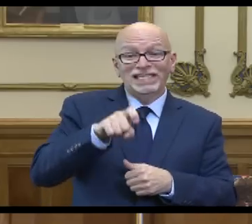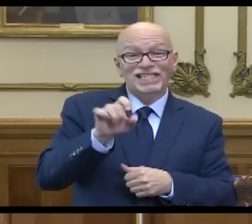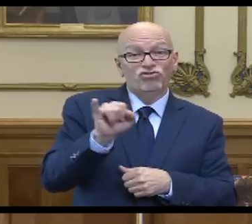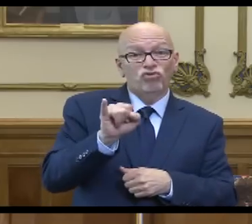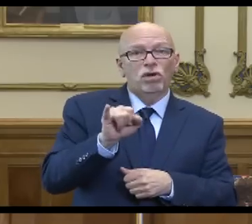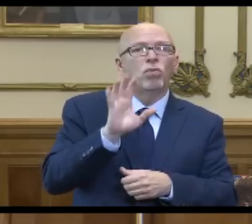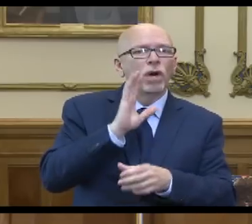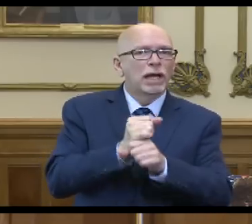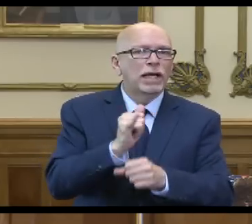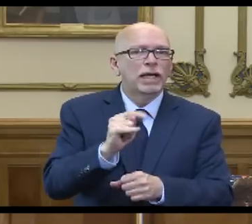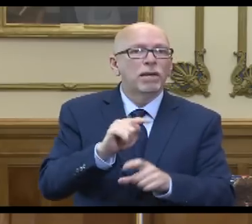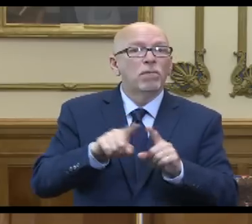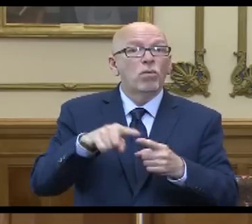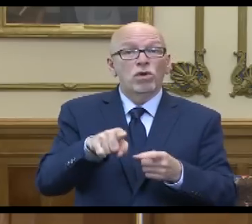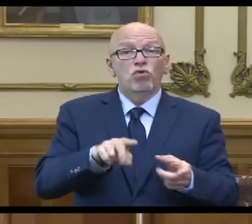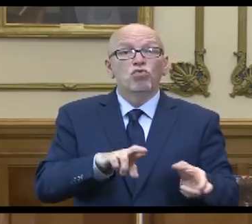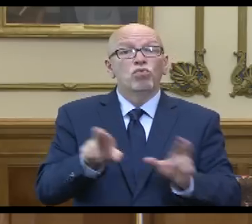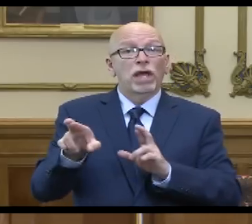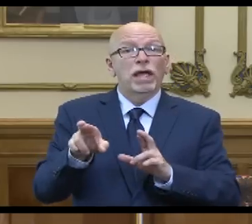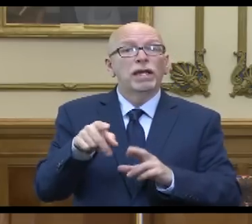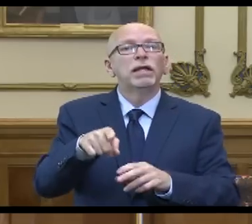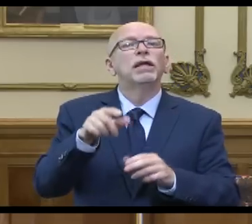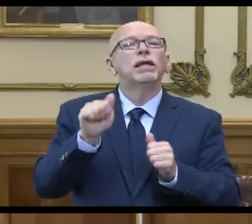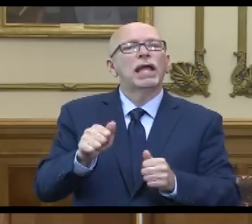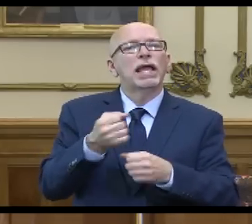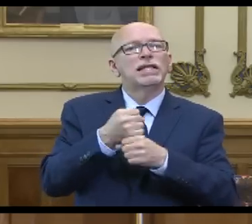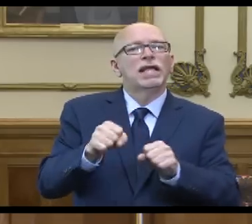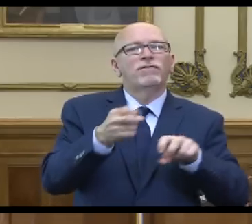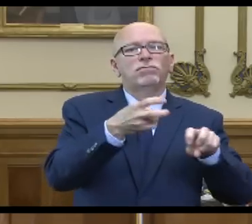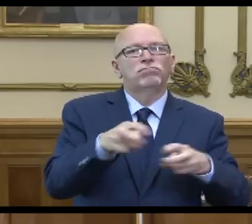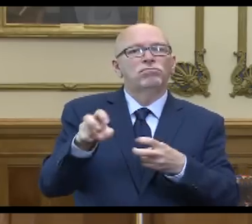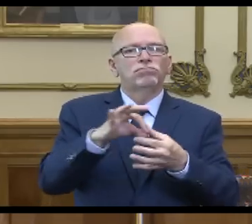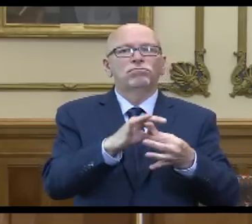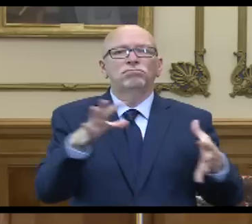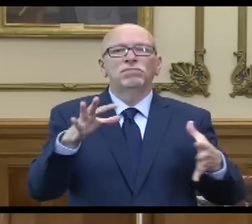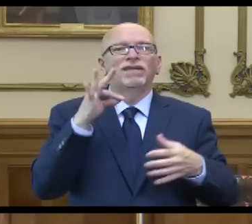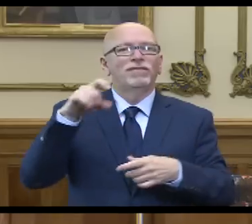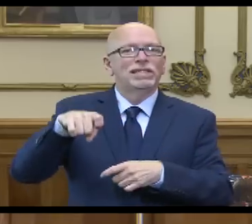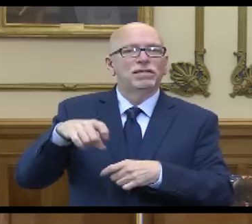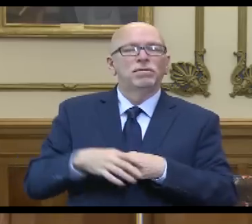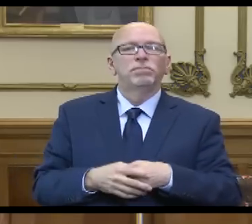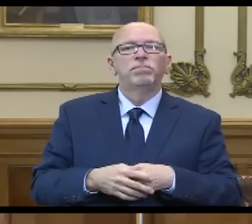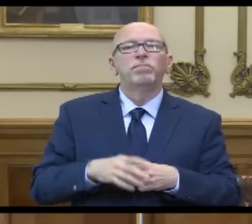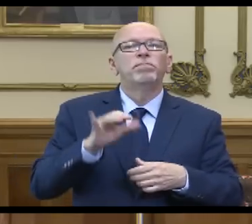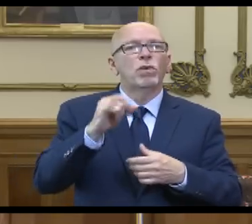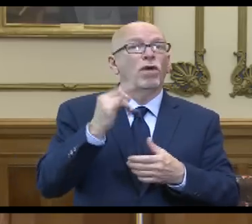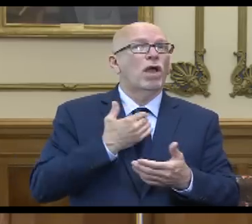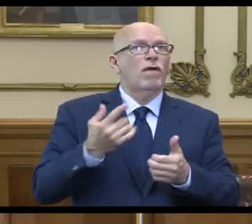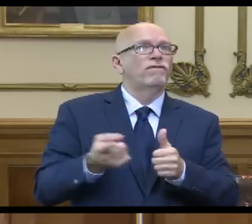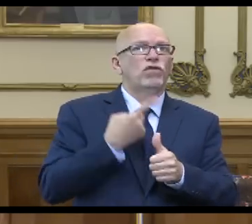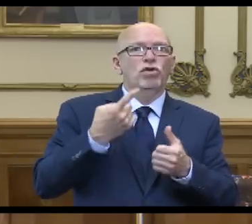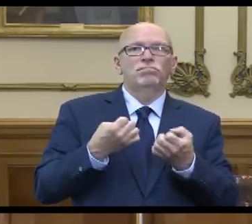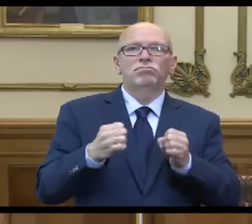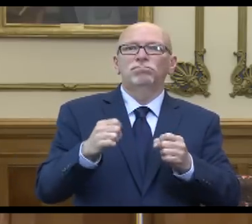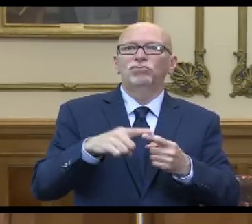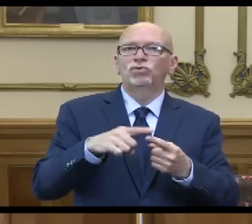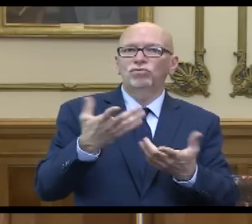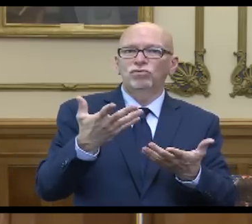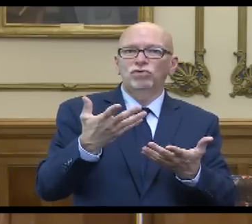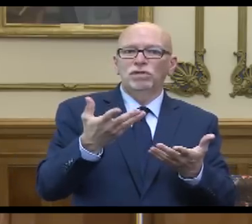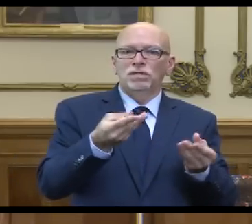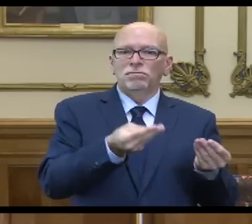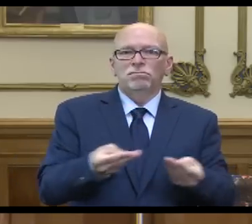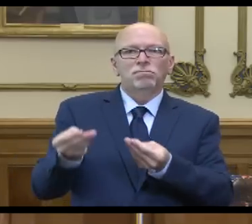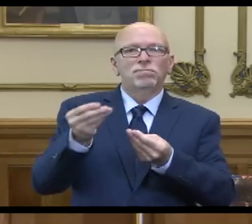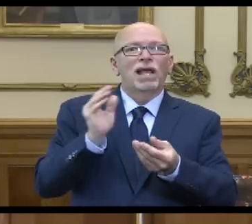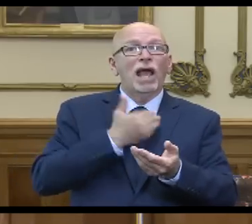it, but when they're ready, can safely transition off of HIP. This is one of our first efforts to mitigate the eligibility cliff